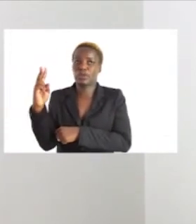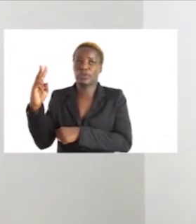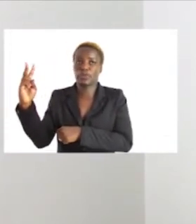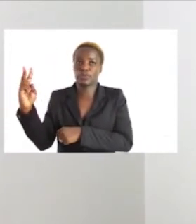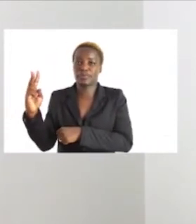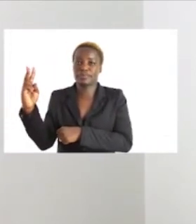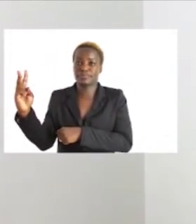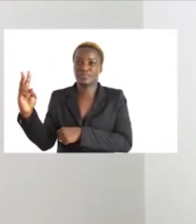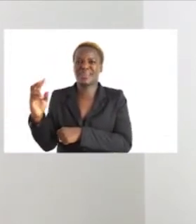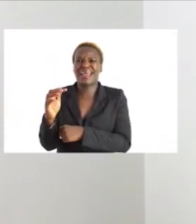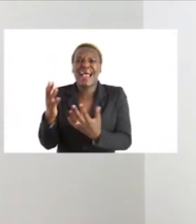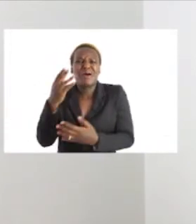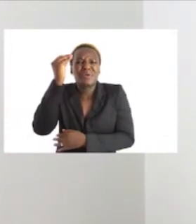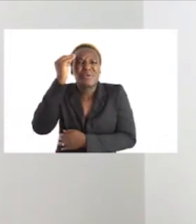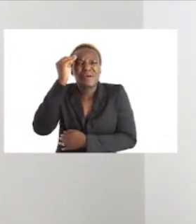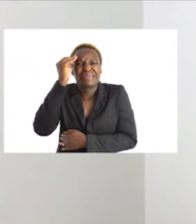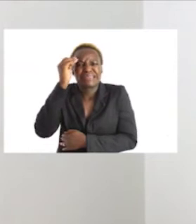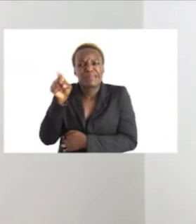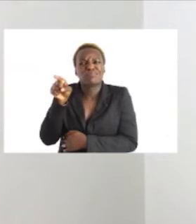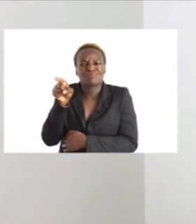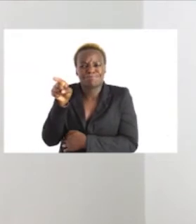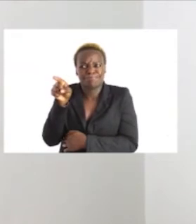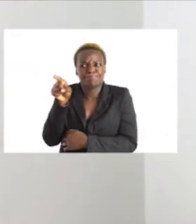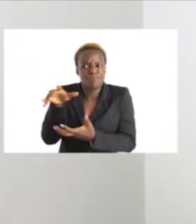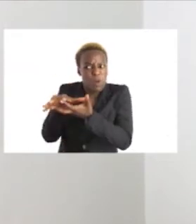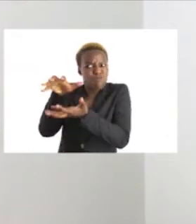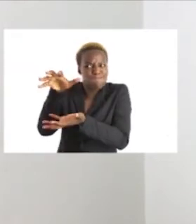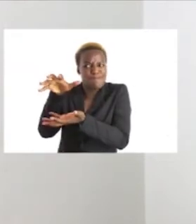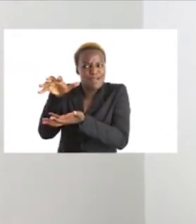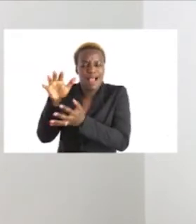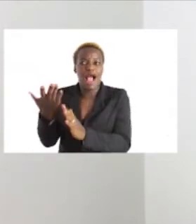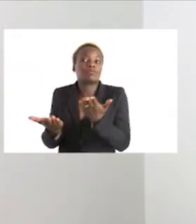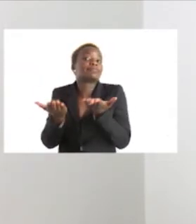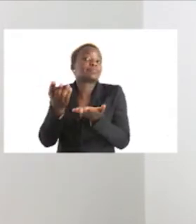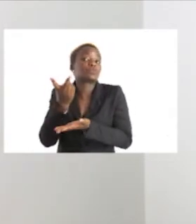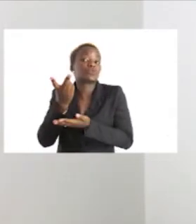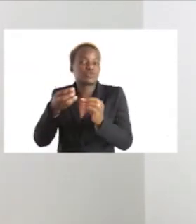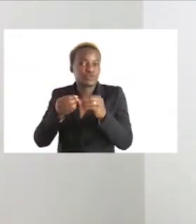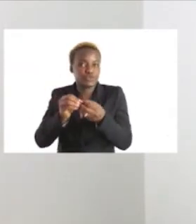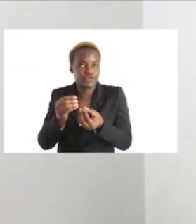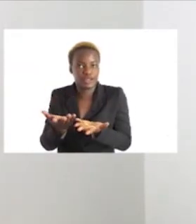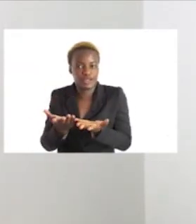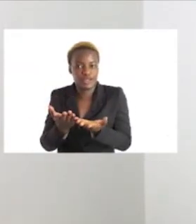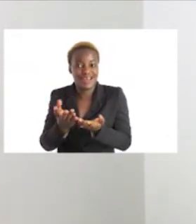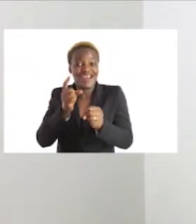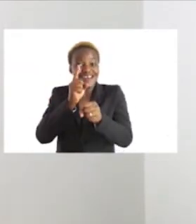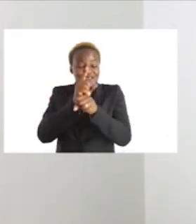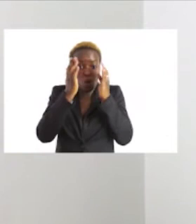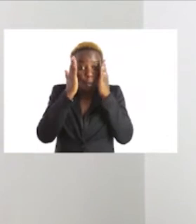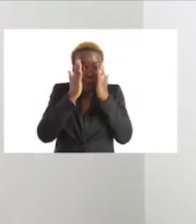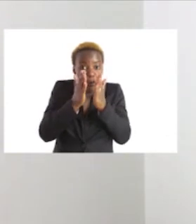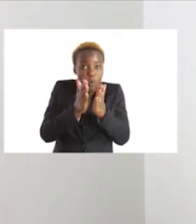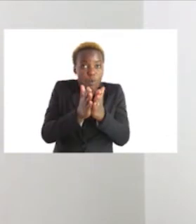which one is bigger than the other one? How can we compare these two numbers? We can first look on